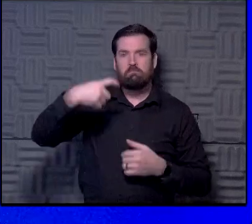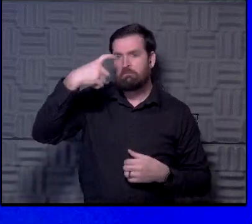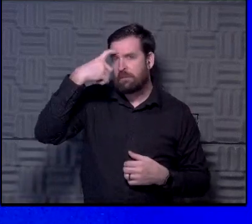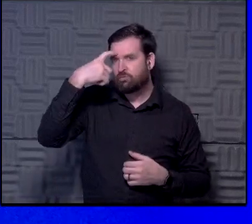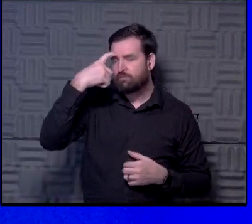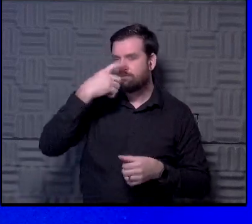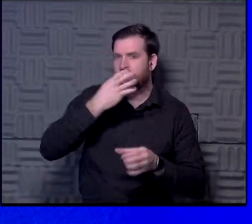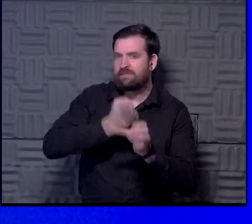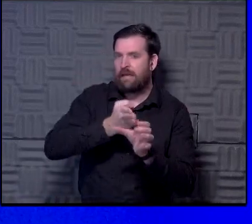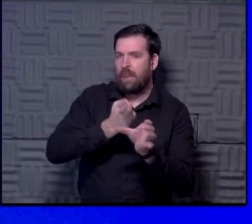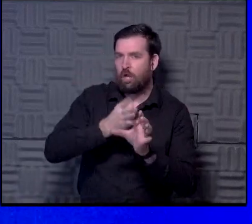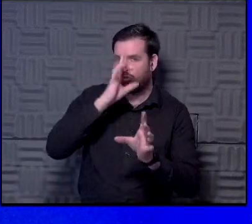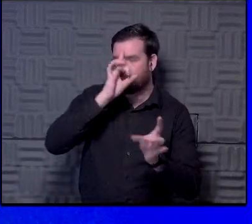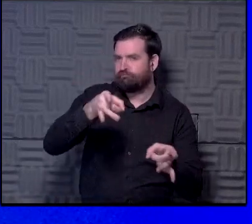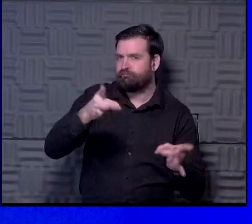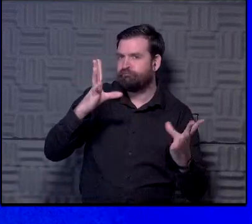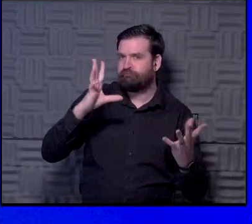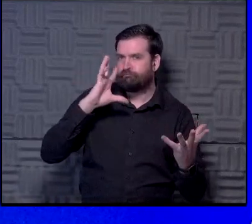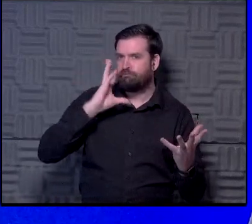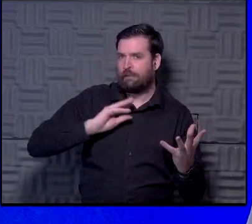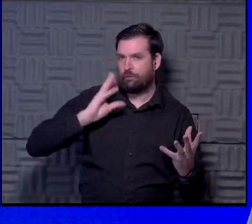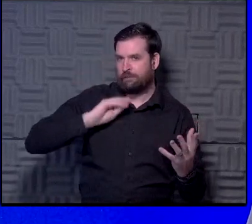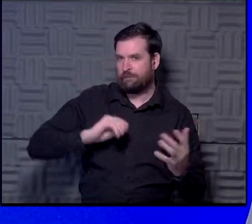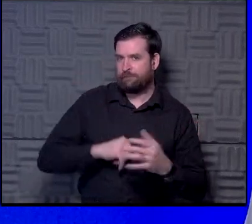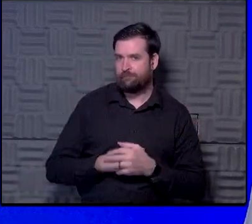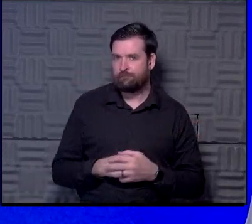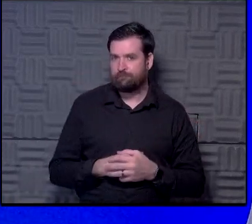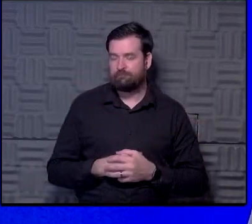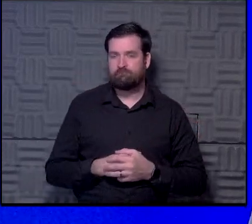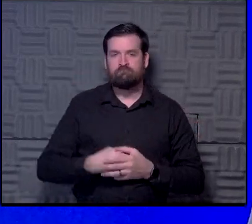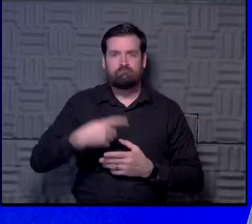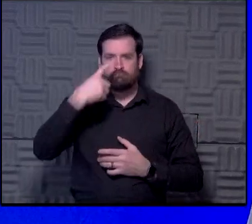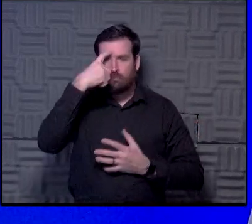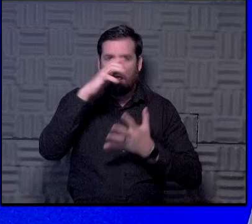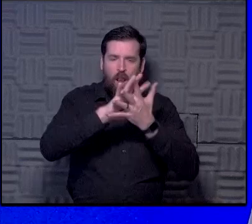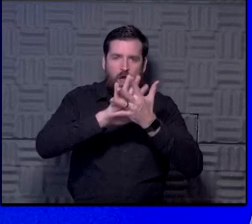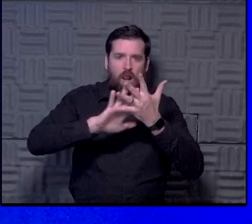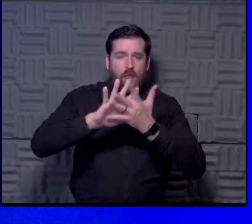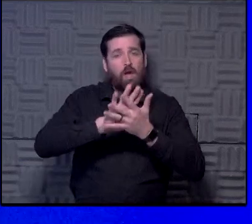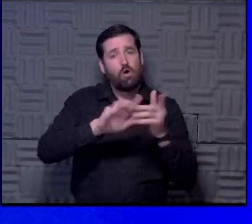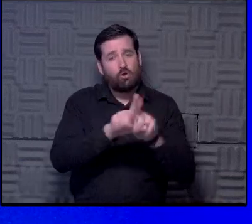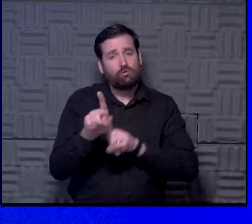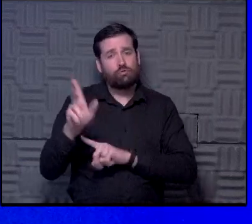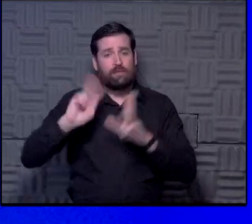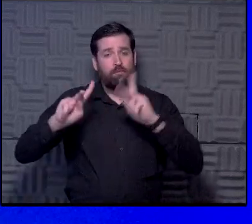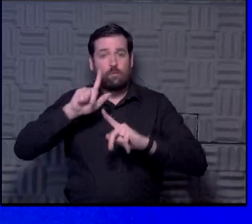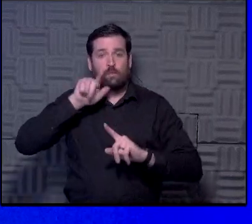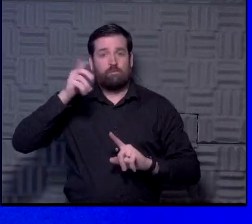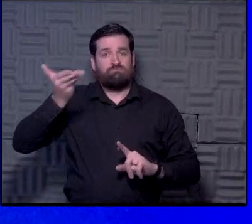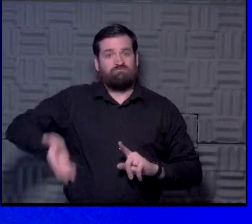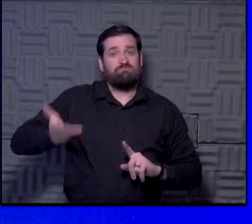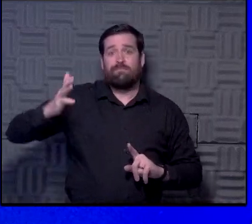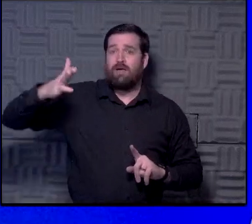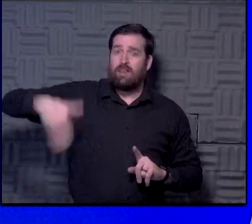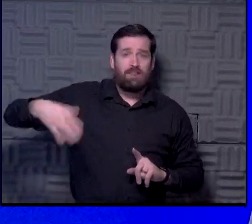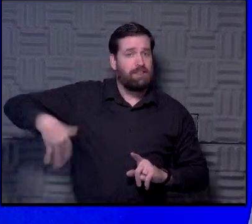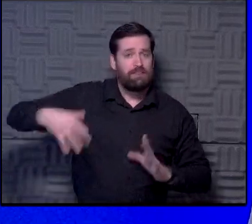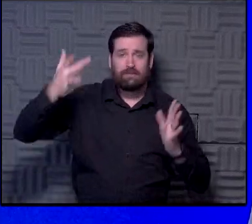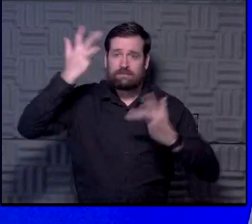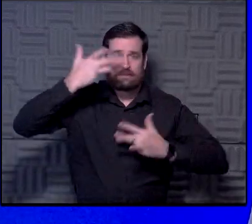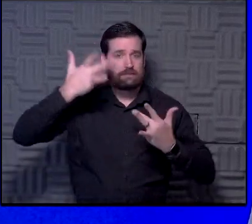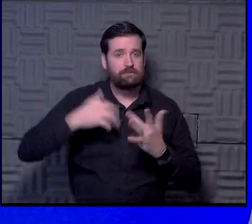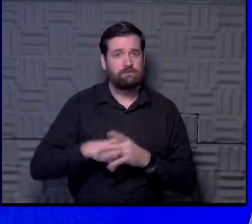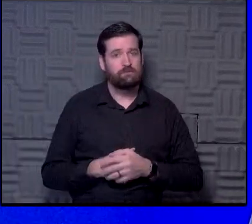and the psychological trauma that we are talking about. And that's the brain fog, but it's also people who haven't even had COVID. And